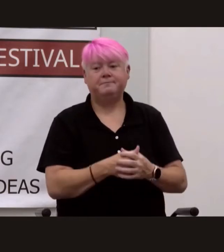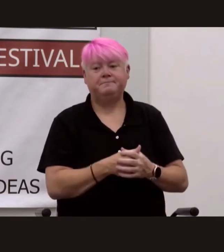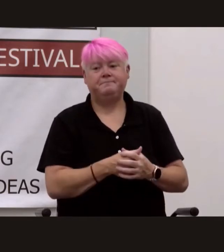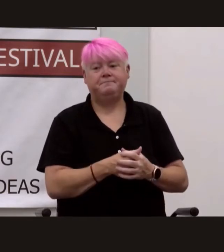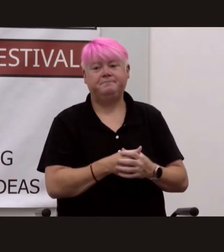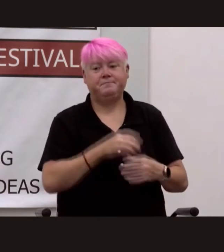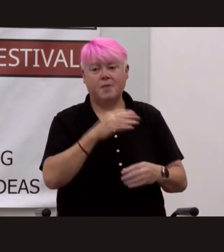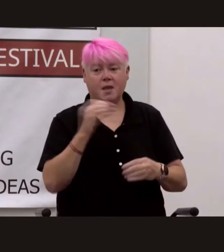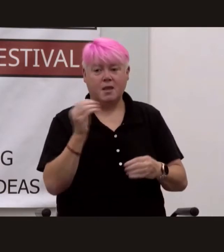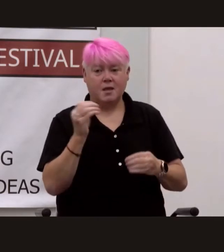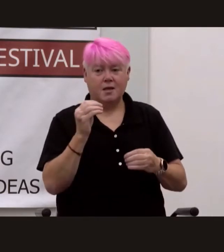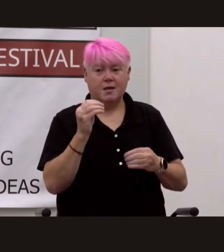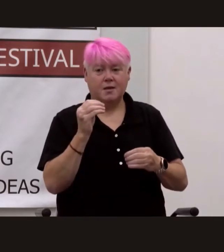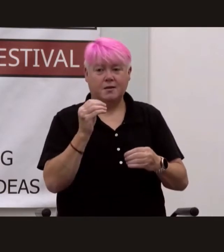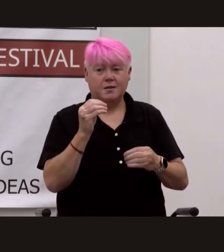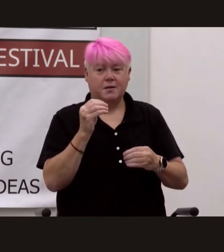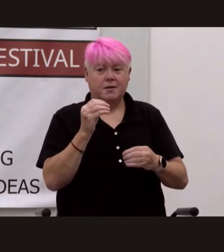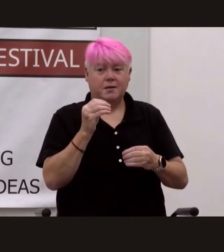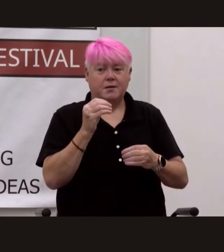And it was